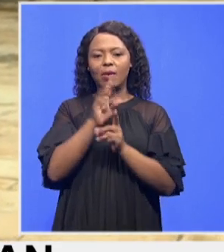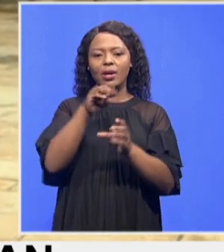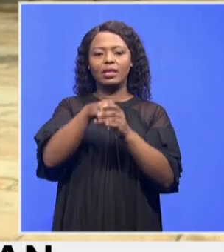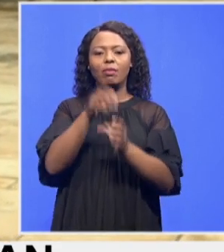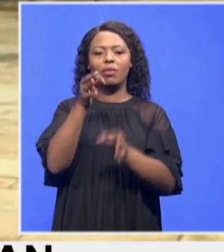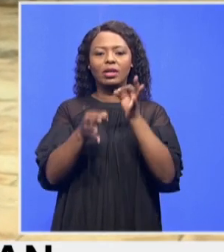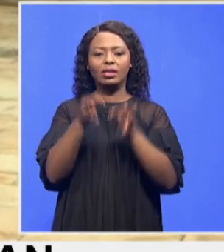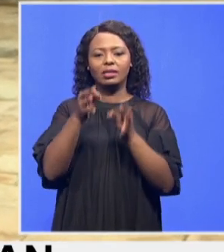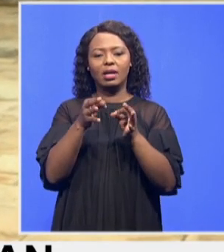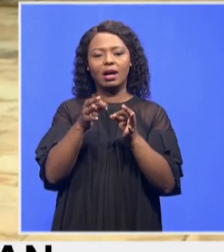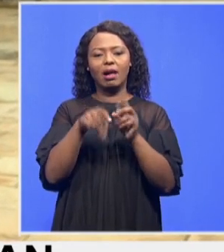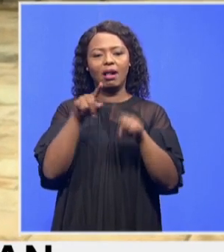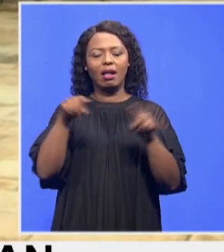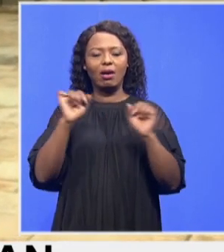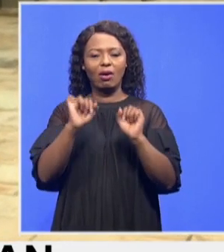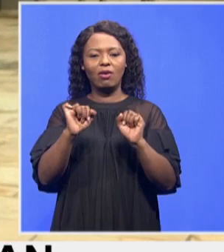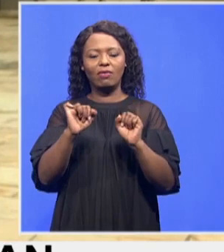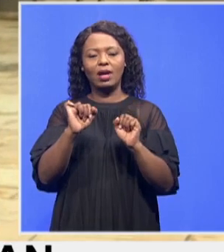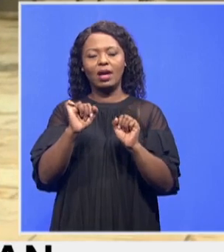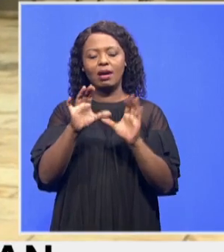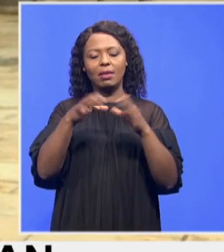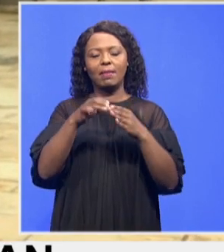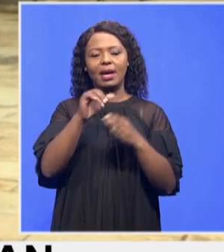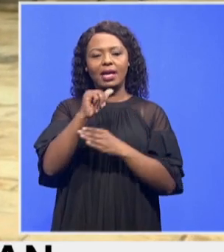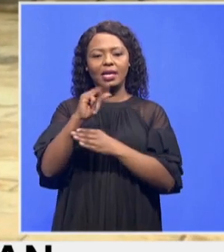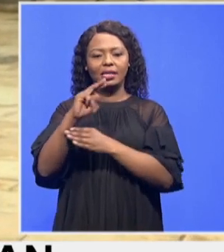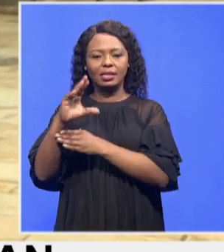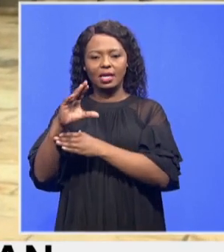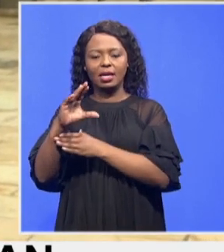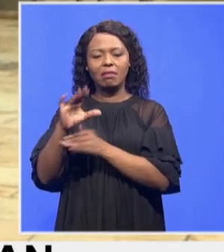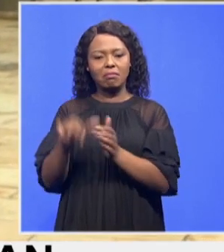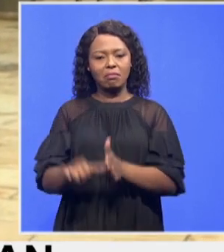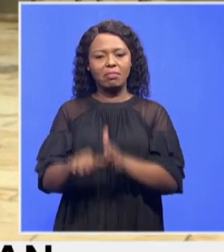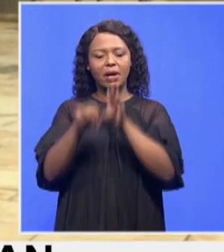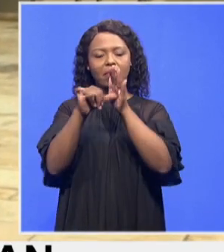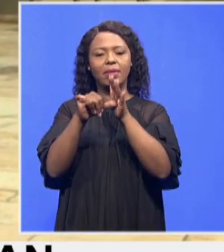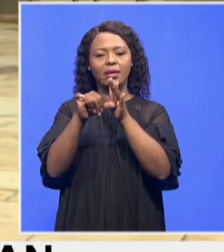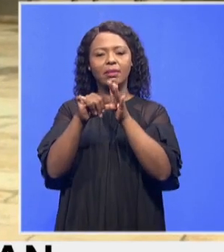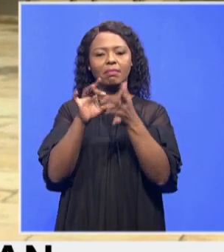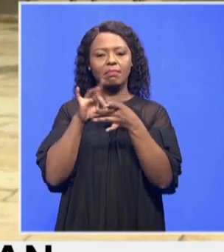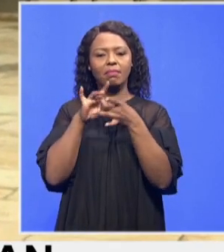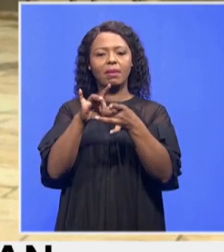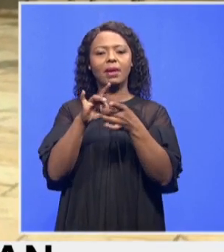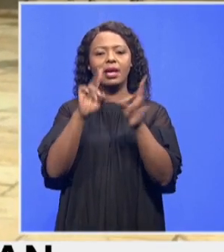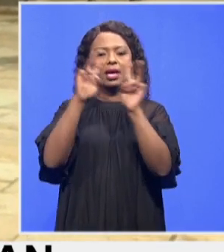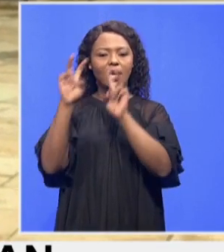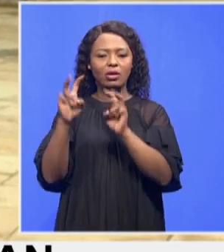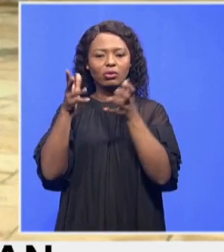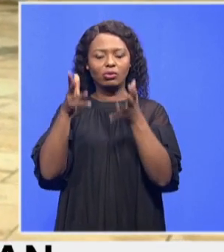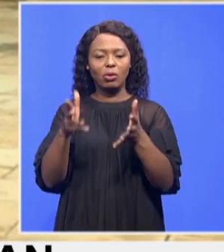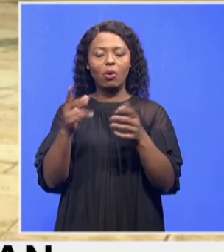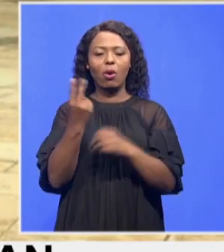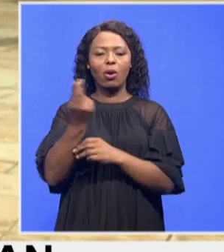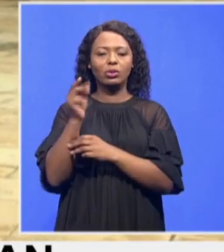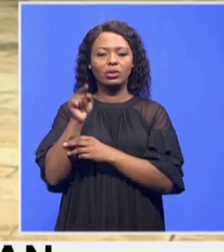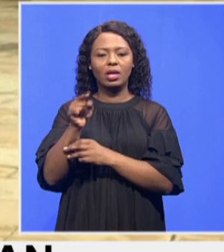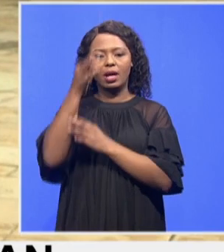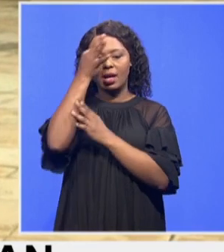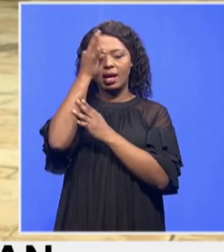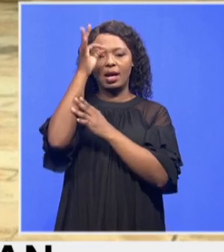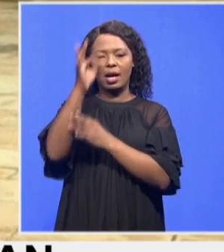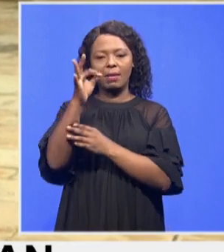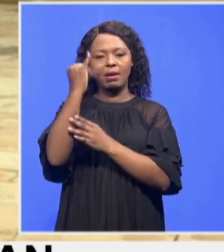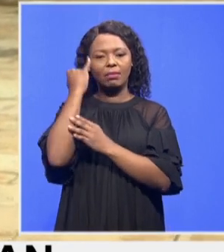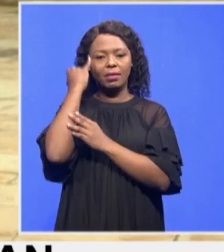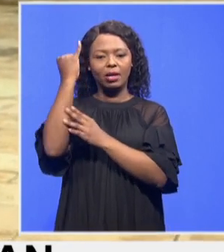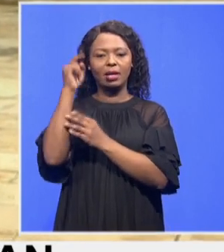political machinations of the governing party. They are very key and central to those issues, particularly also on the government perspective.